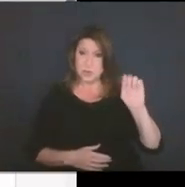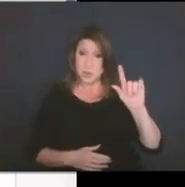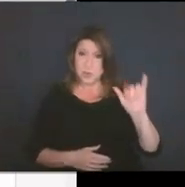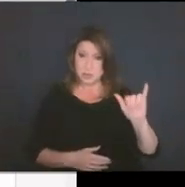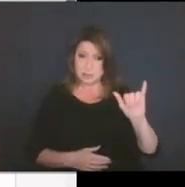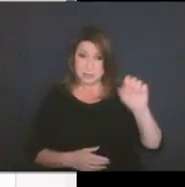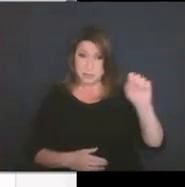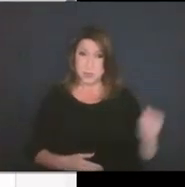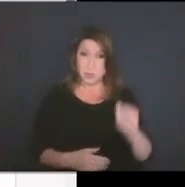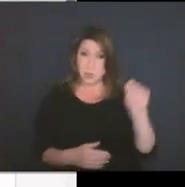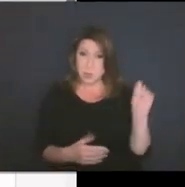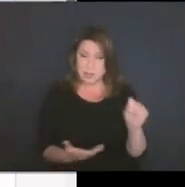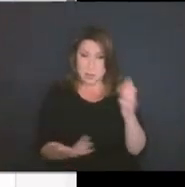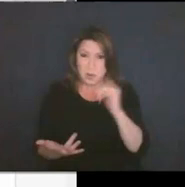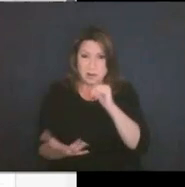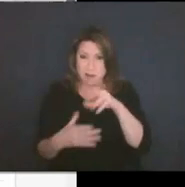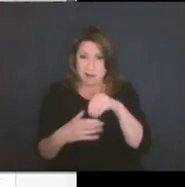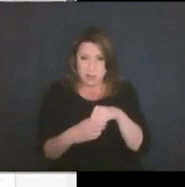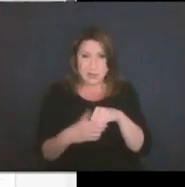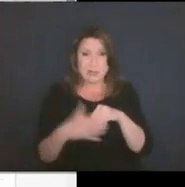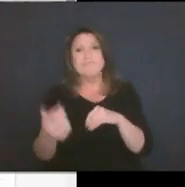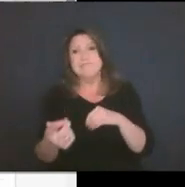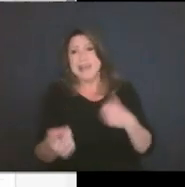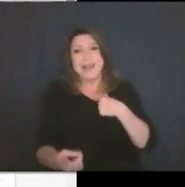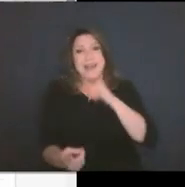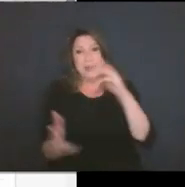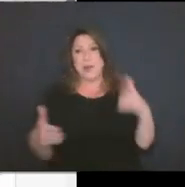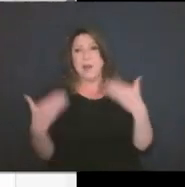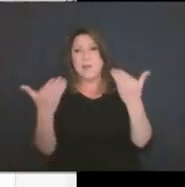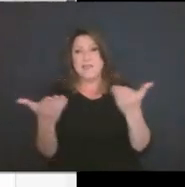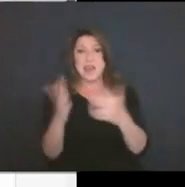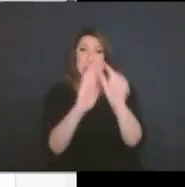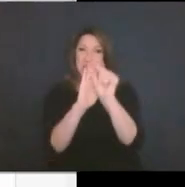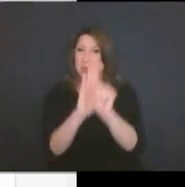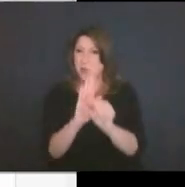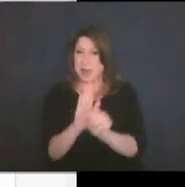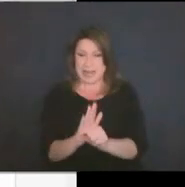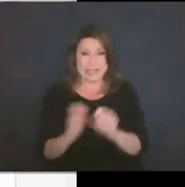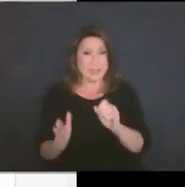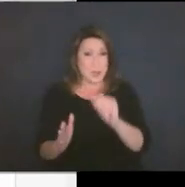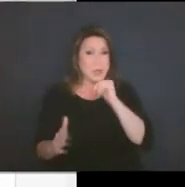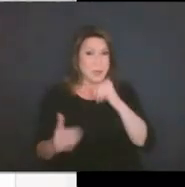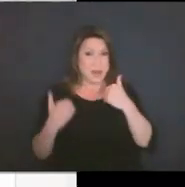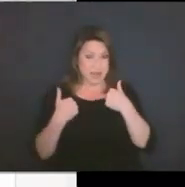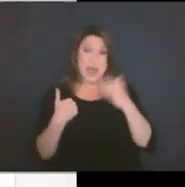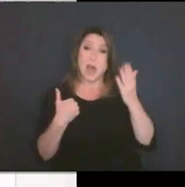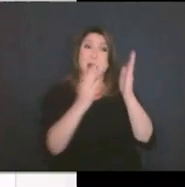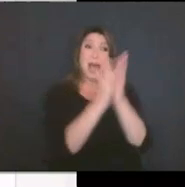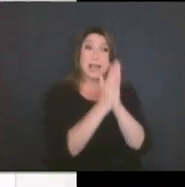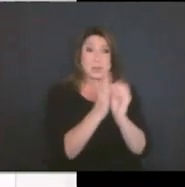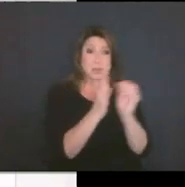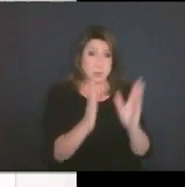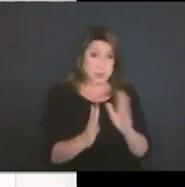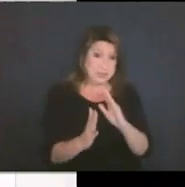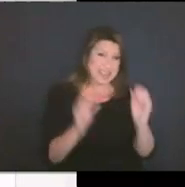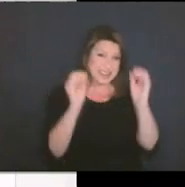to add and your students as well. And I will be asking students to do that through their teachers. So the access code that you